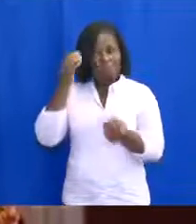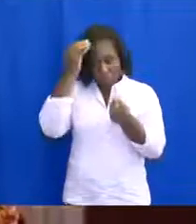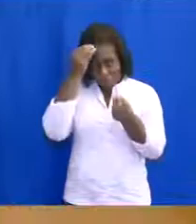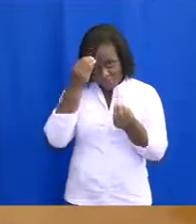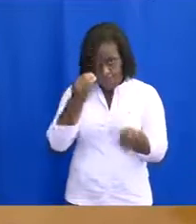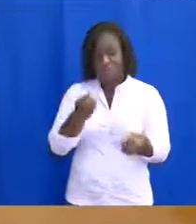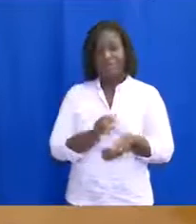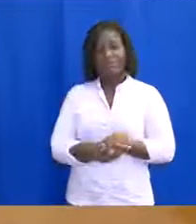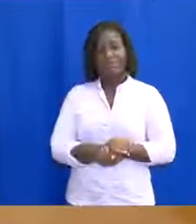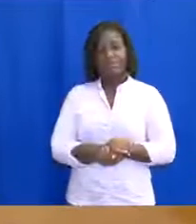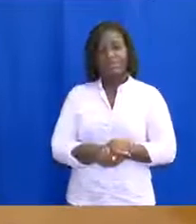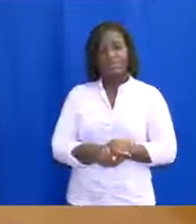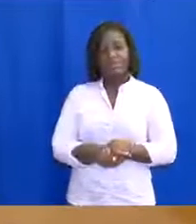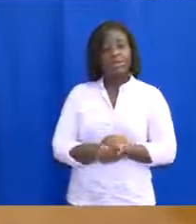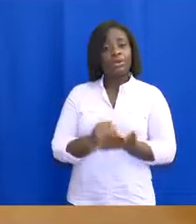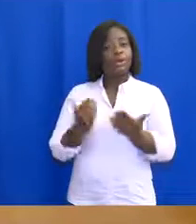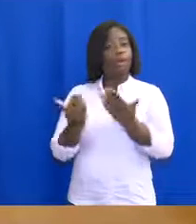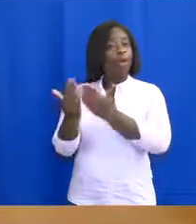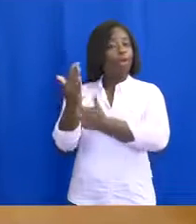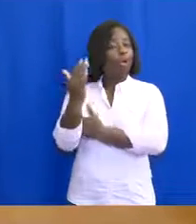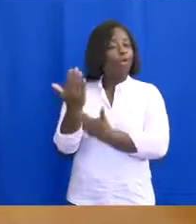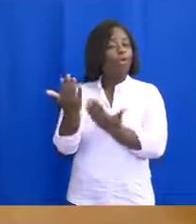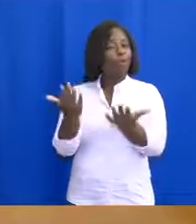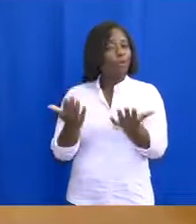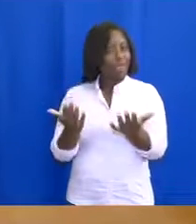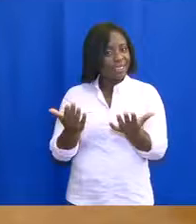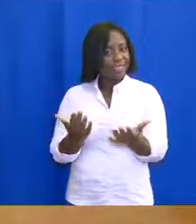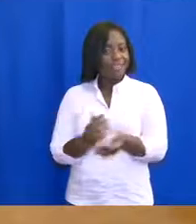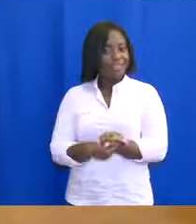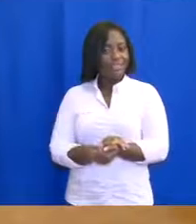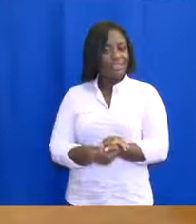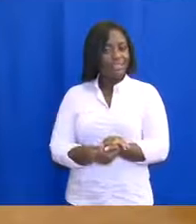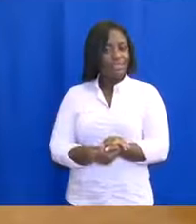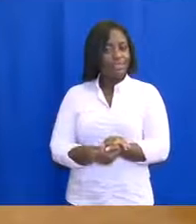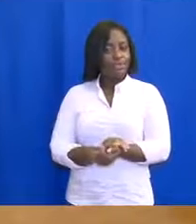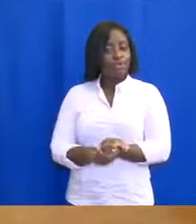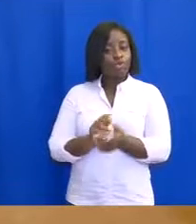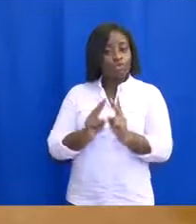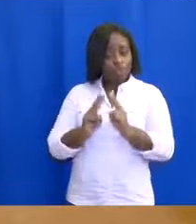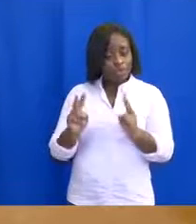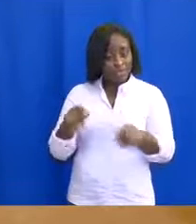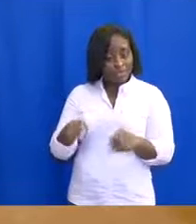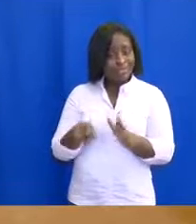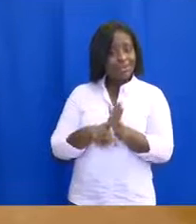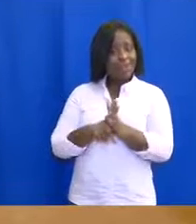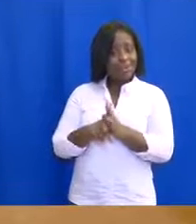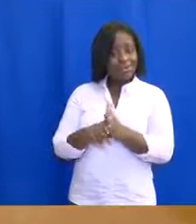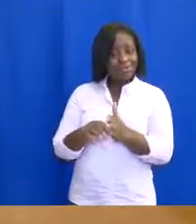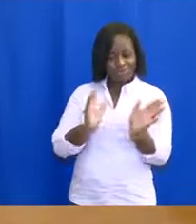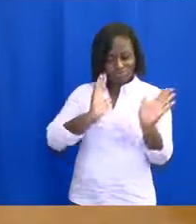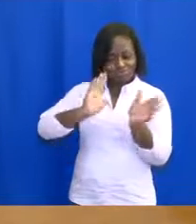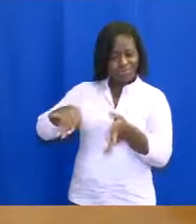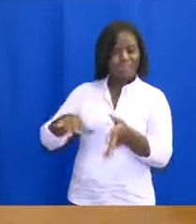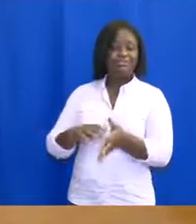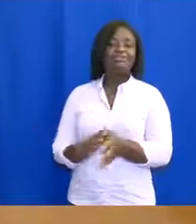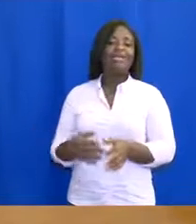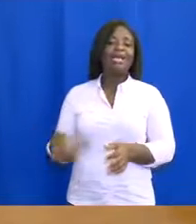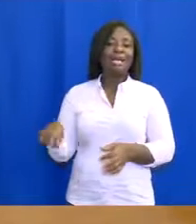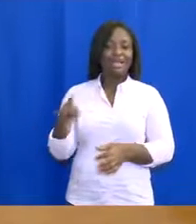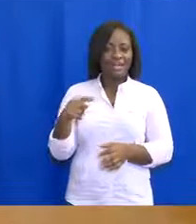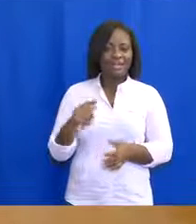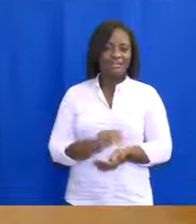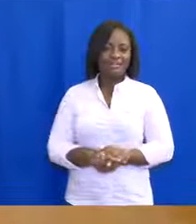adaroma, yɛntumi ɛyi saa yare yi mfiri yɛn so. anyame kejawo